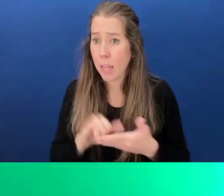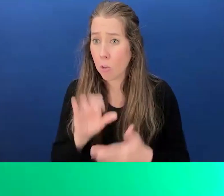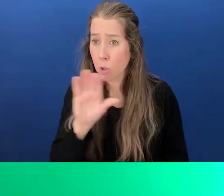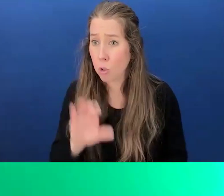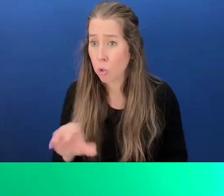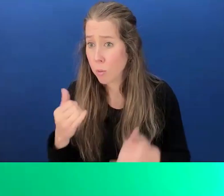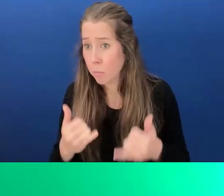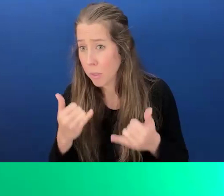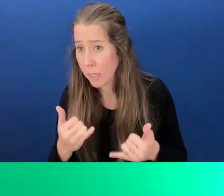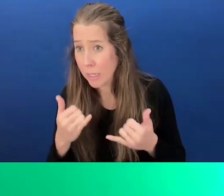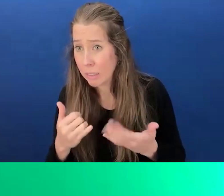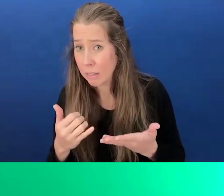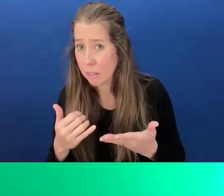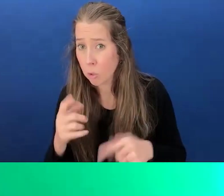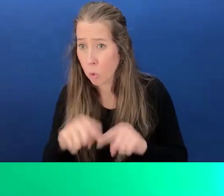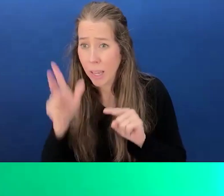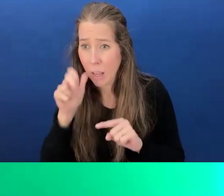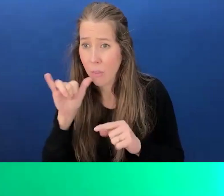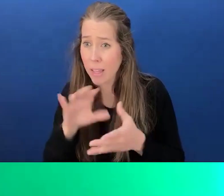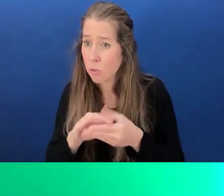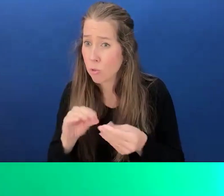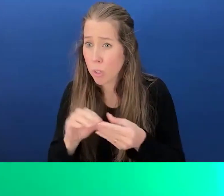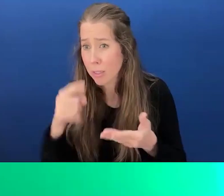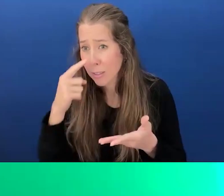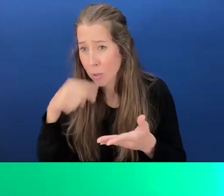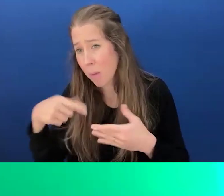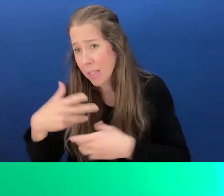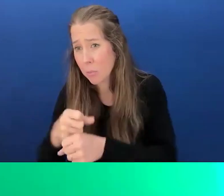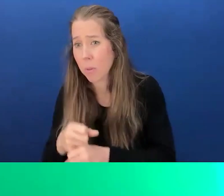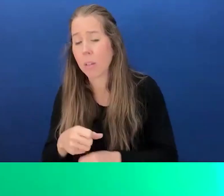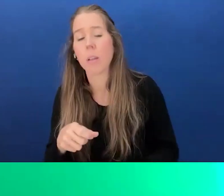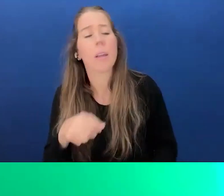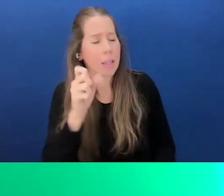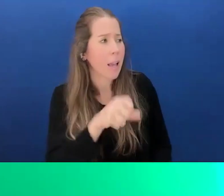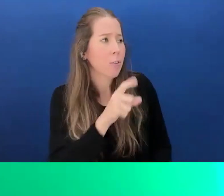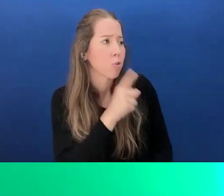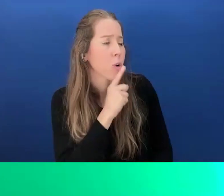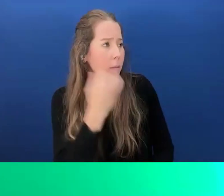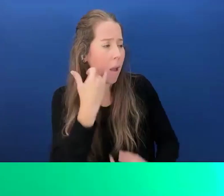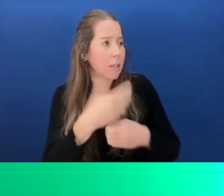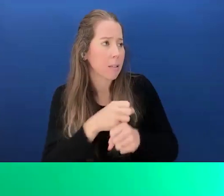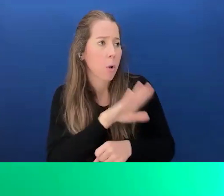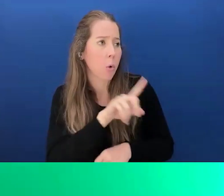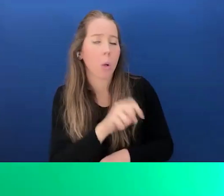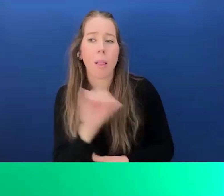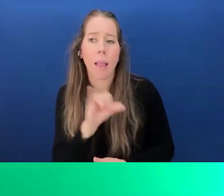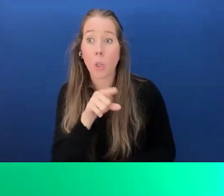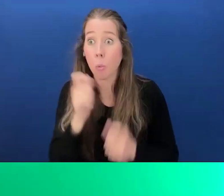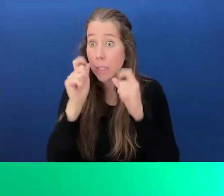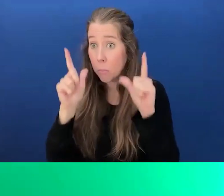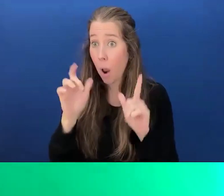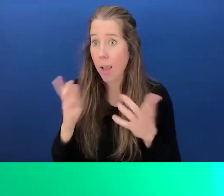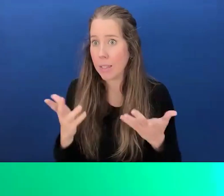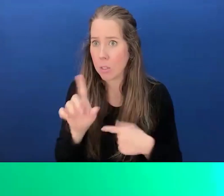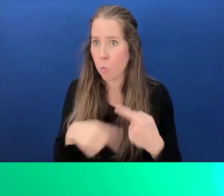now couldn't quite hear that. So could you summarize? Yeah, so if I was to summarize your question, it would be like you were kind of surprised